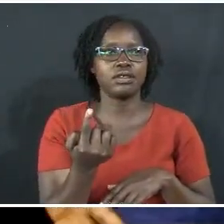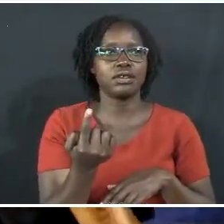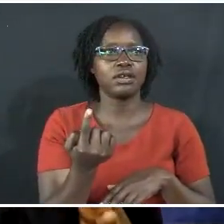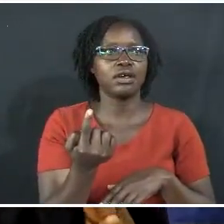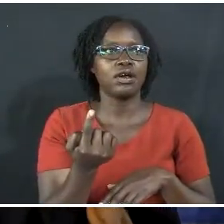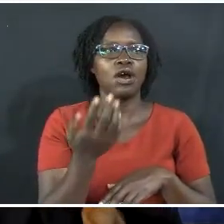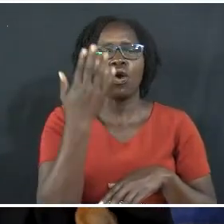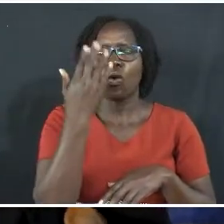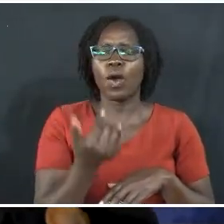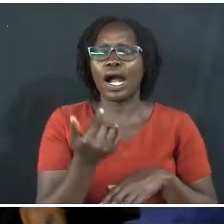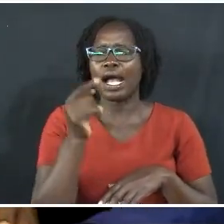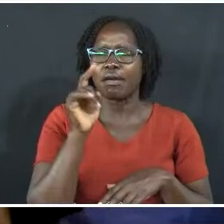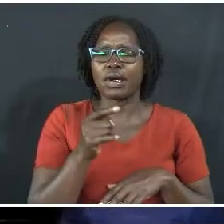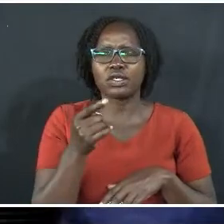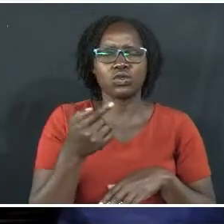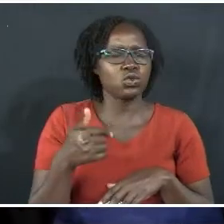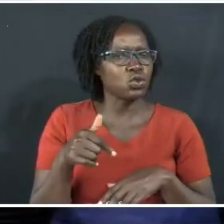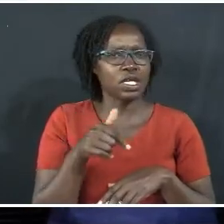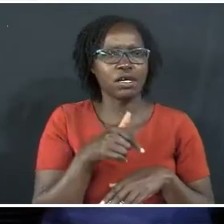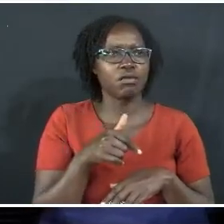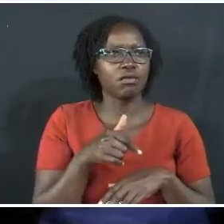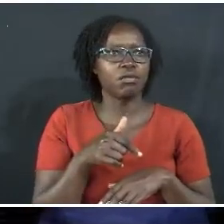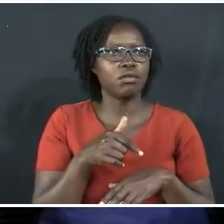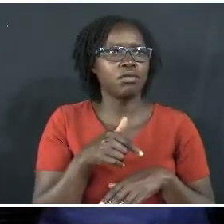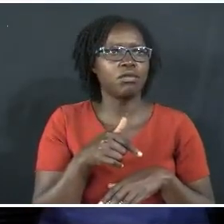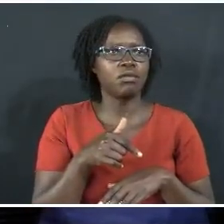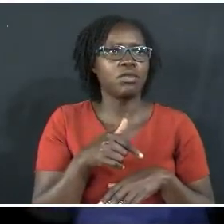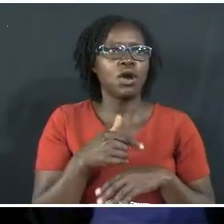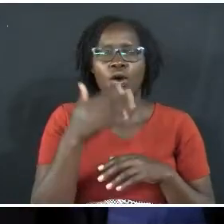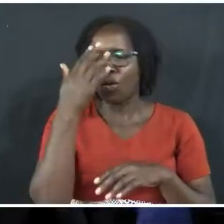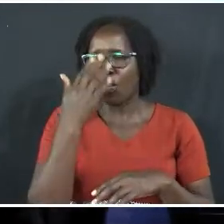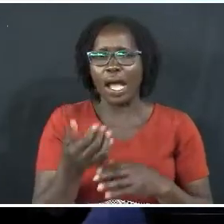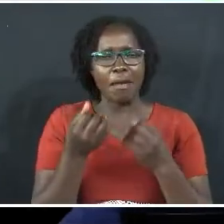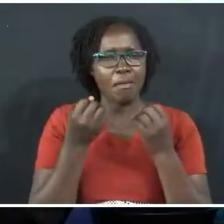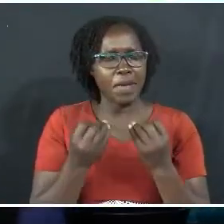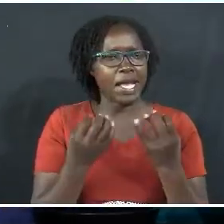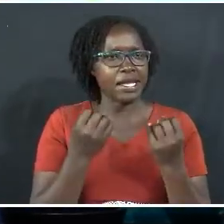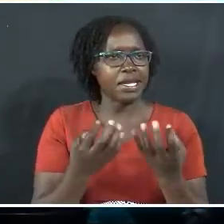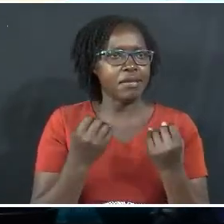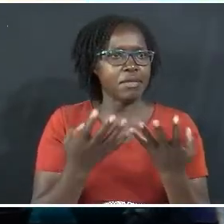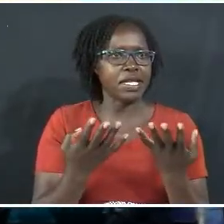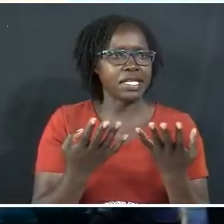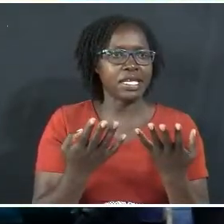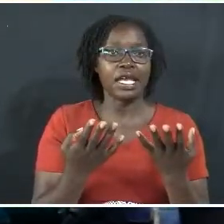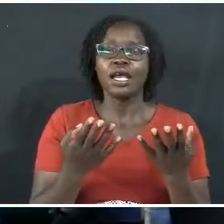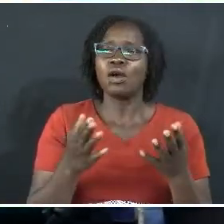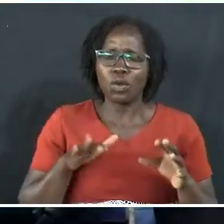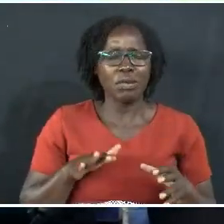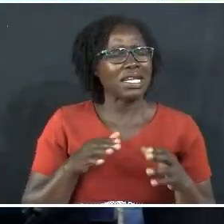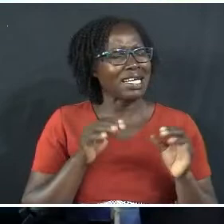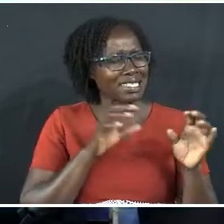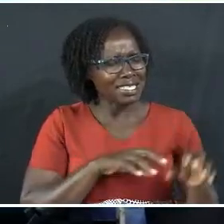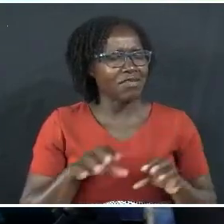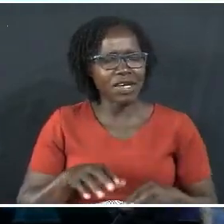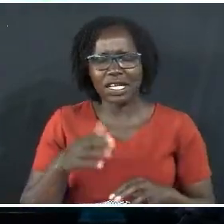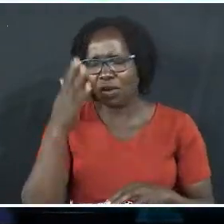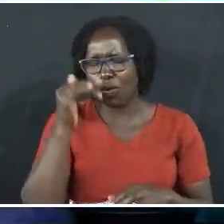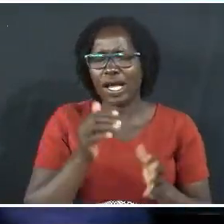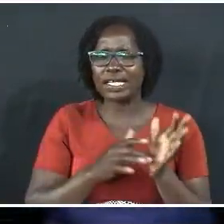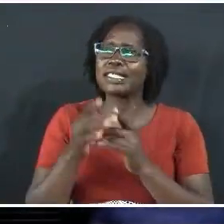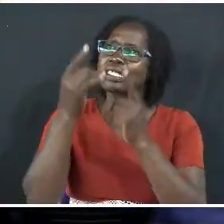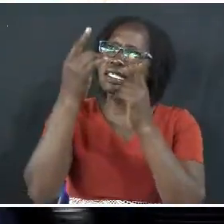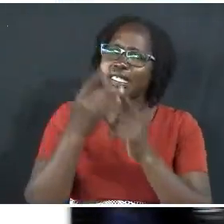Why must he come? Because too many women are suffering. Why must he